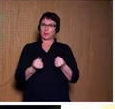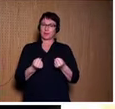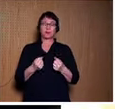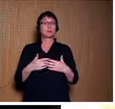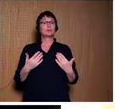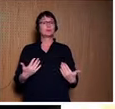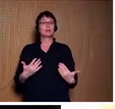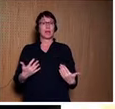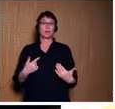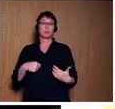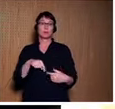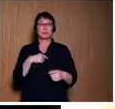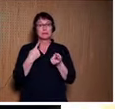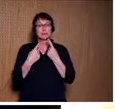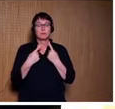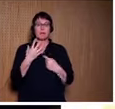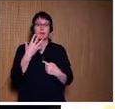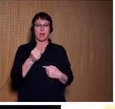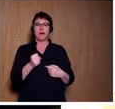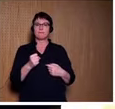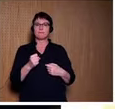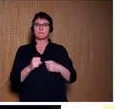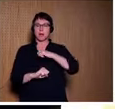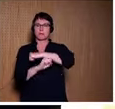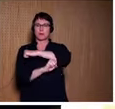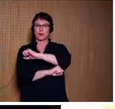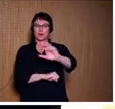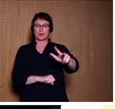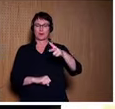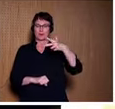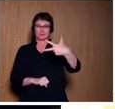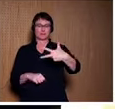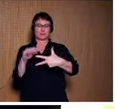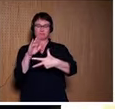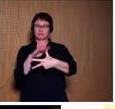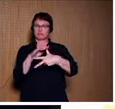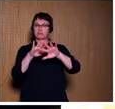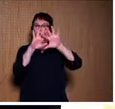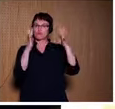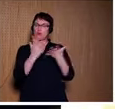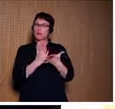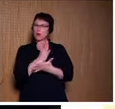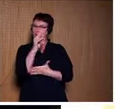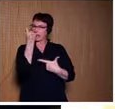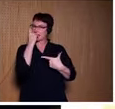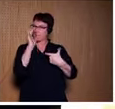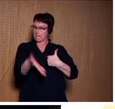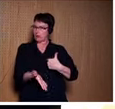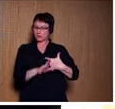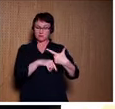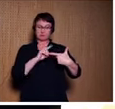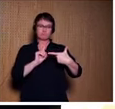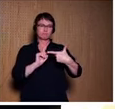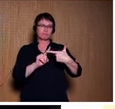will center on three key pillars. First, understanding global rights, global anti-rights movements. Two,